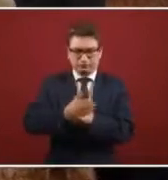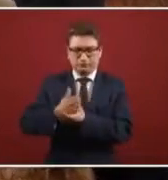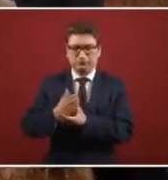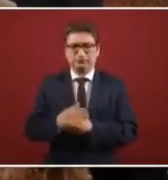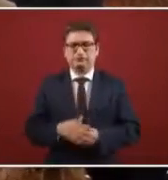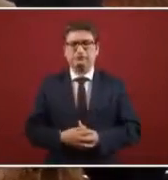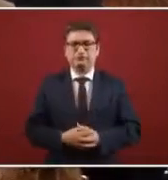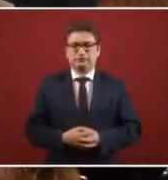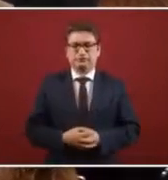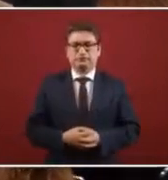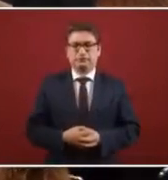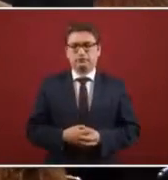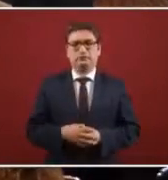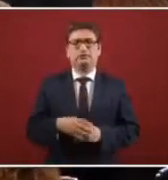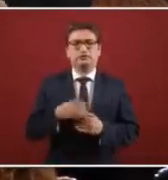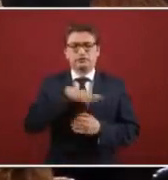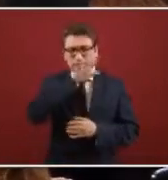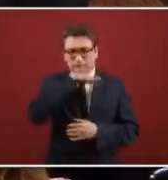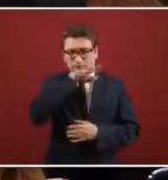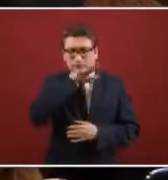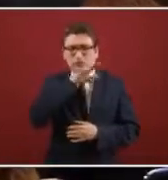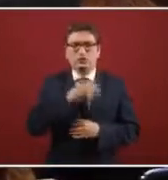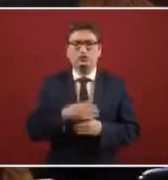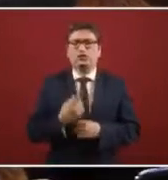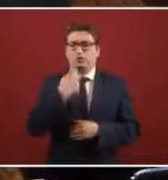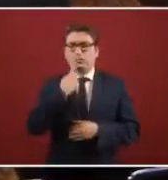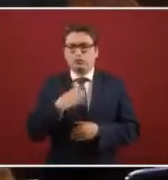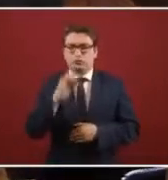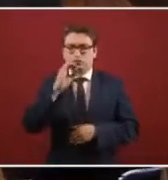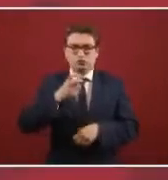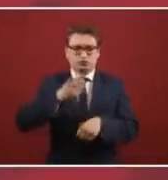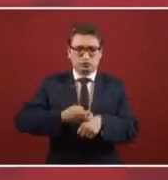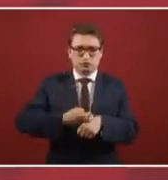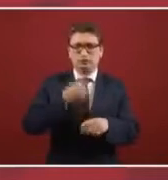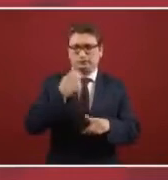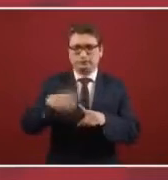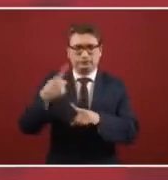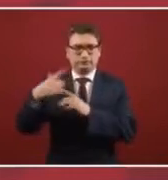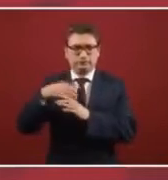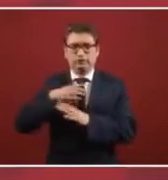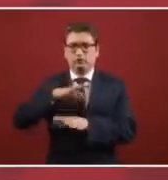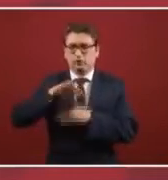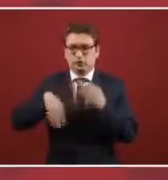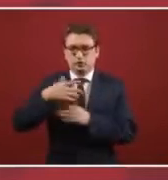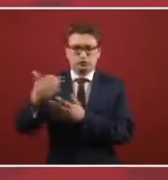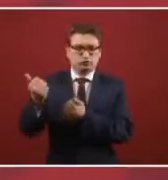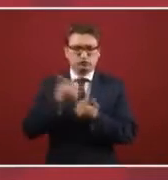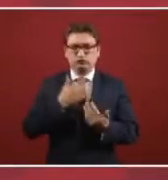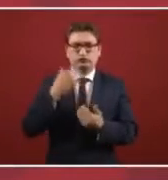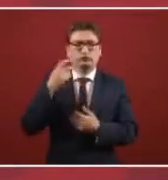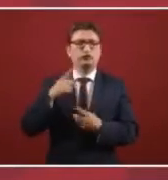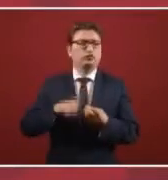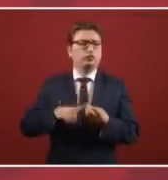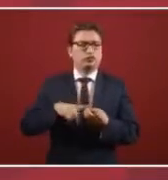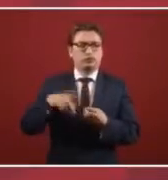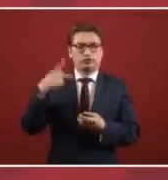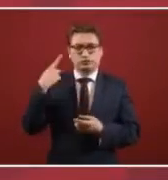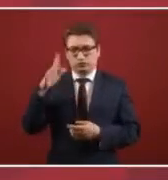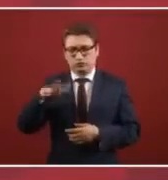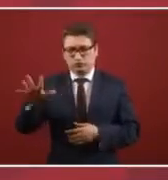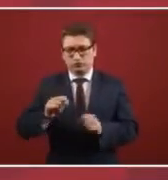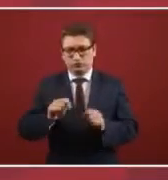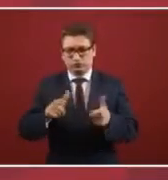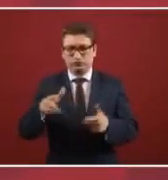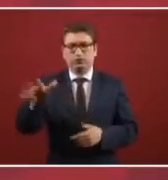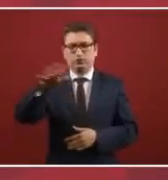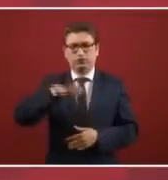tacos, la cebolla, rama, onions, se trae radishes. toda esa zona. They're bringing it from that area, from Puebla, Esas in